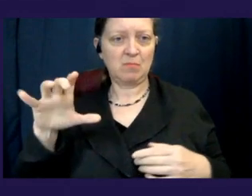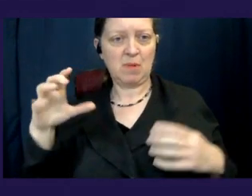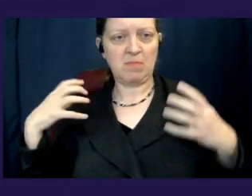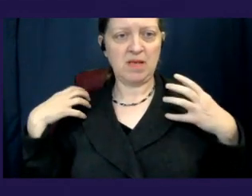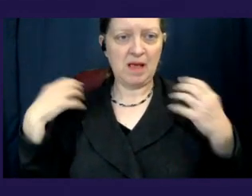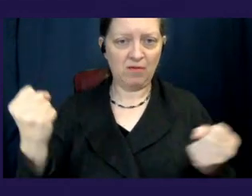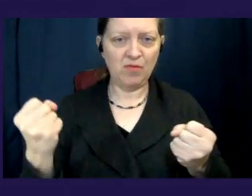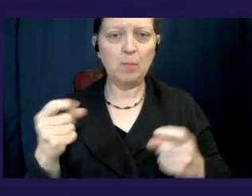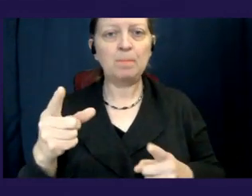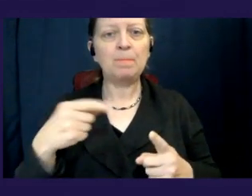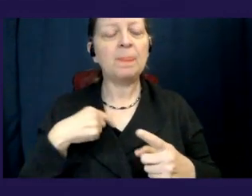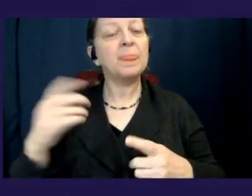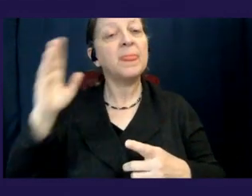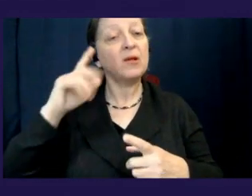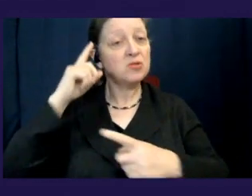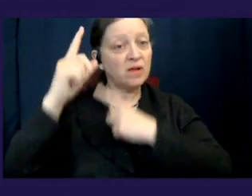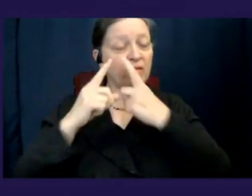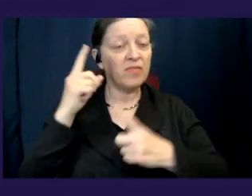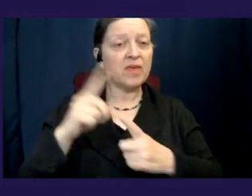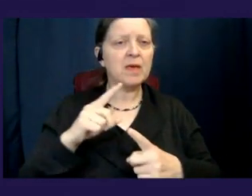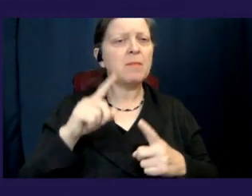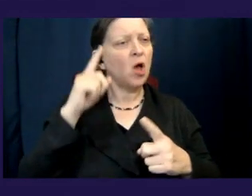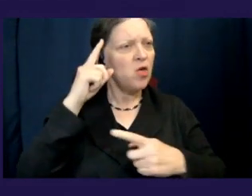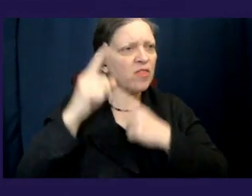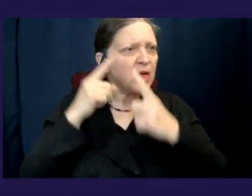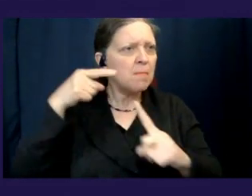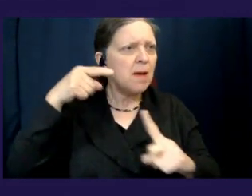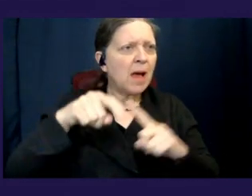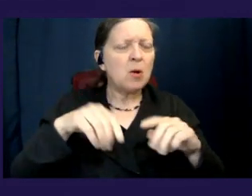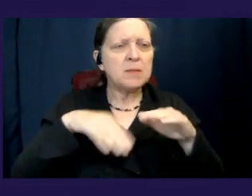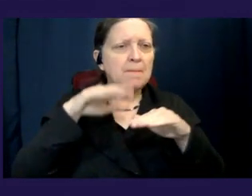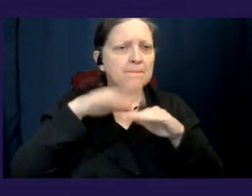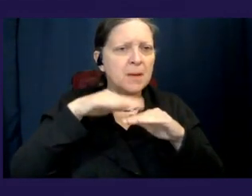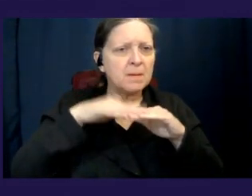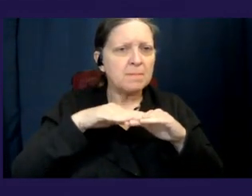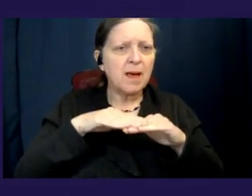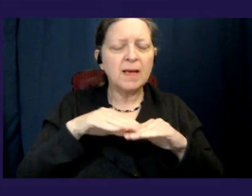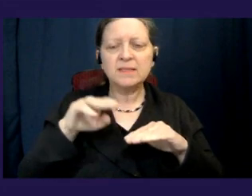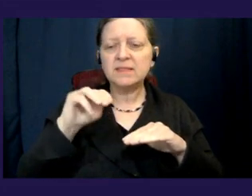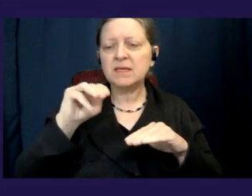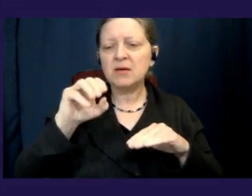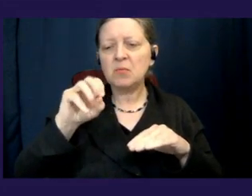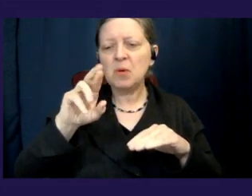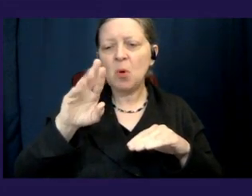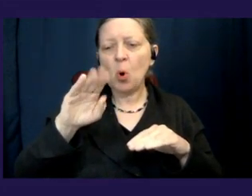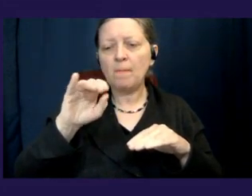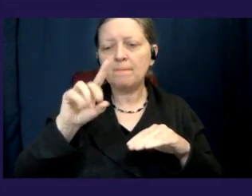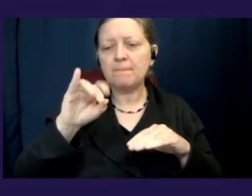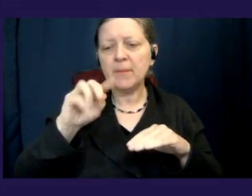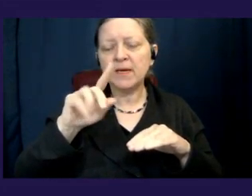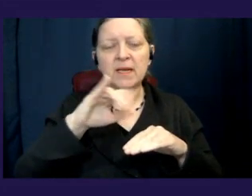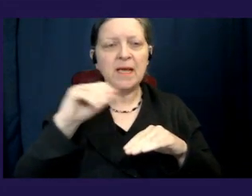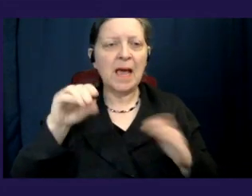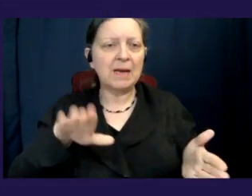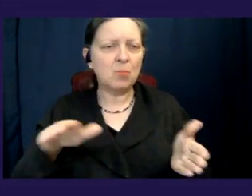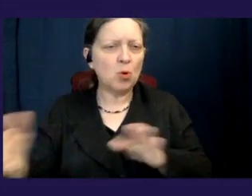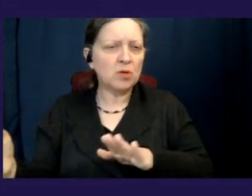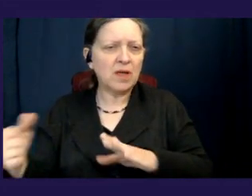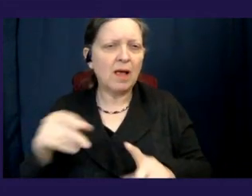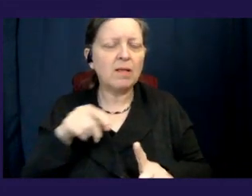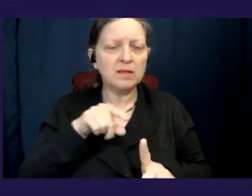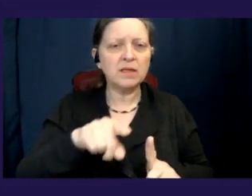morbidity and mortality. That's the basic approach of any outbreak. But here in Chicago, we've added very